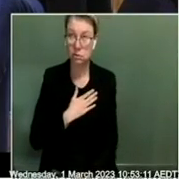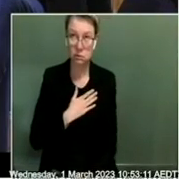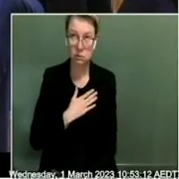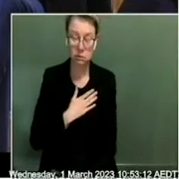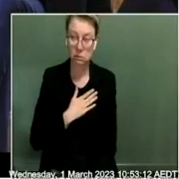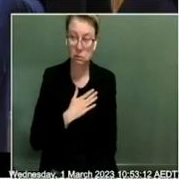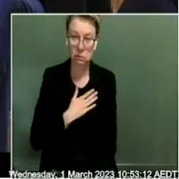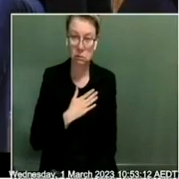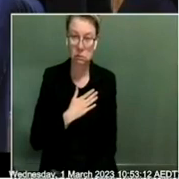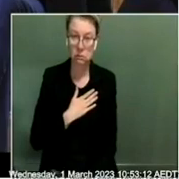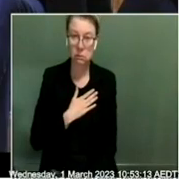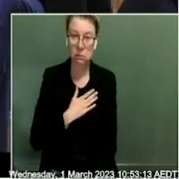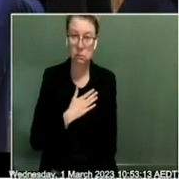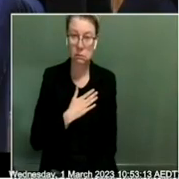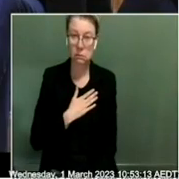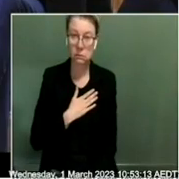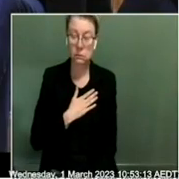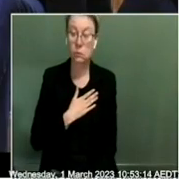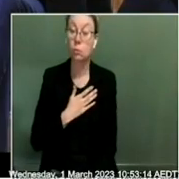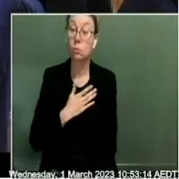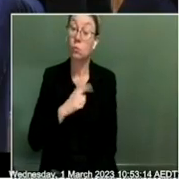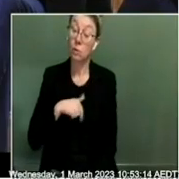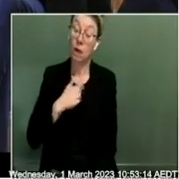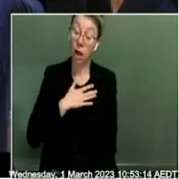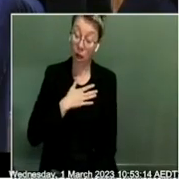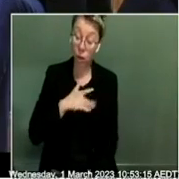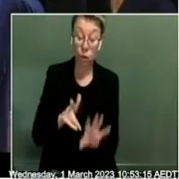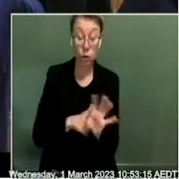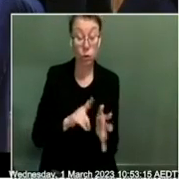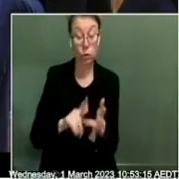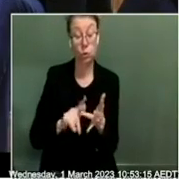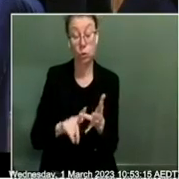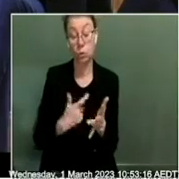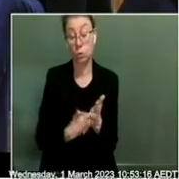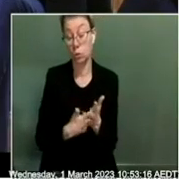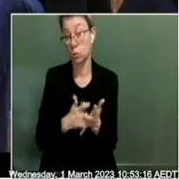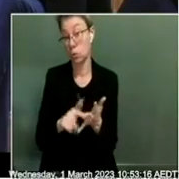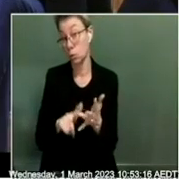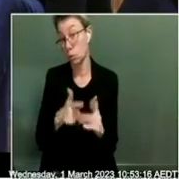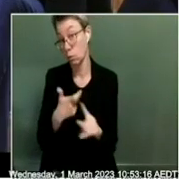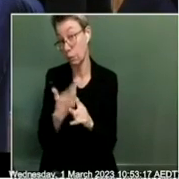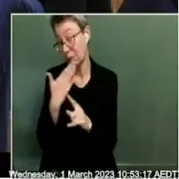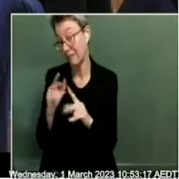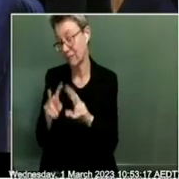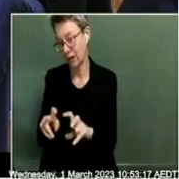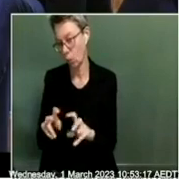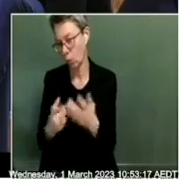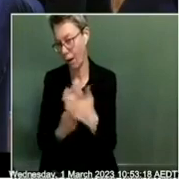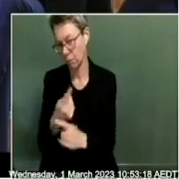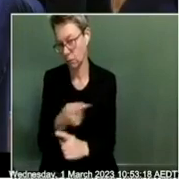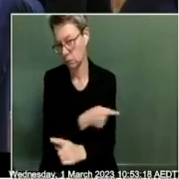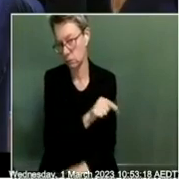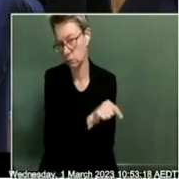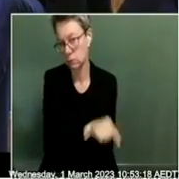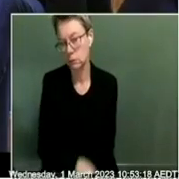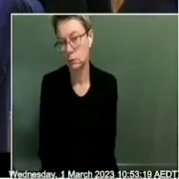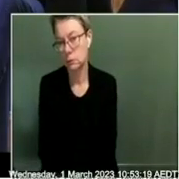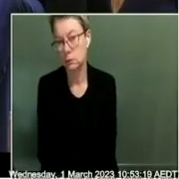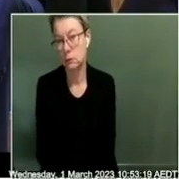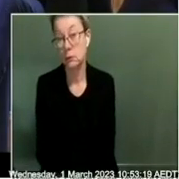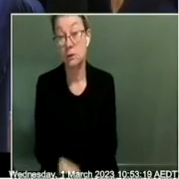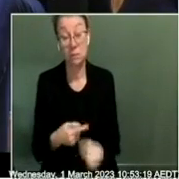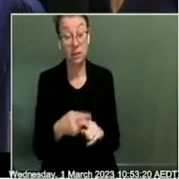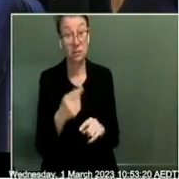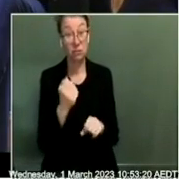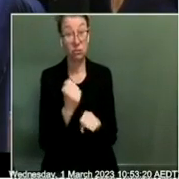to investigate the circumstances on how, because it's also after he passed away too, if we